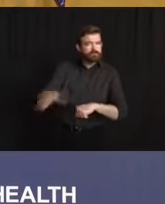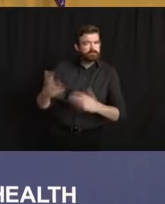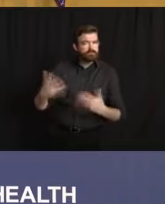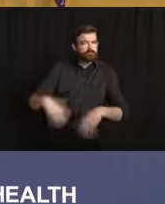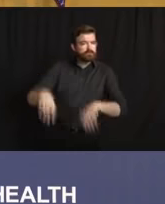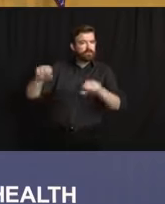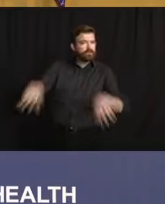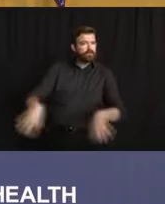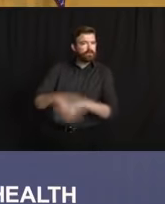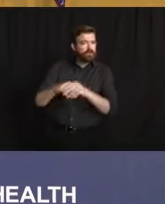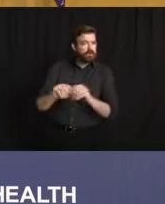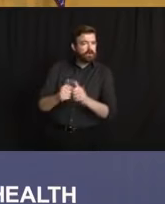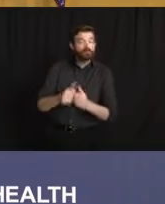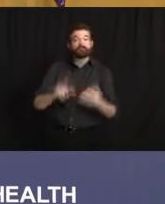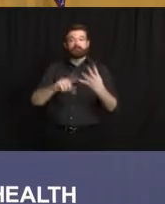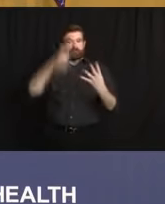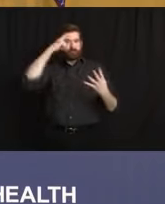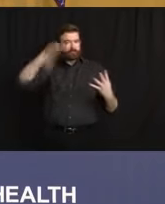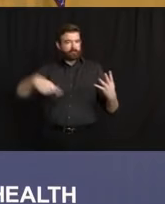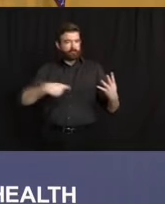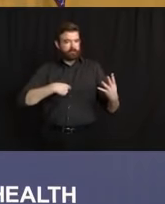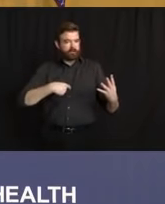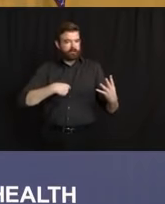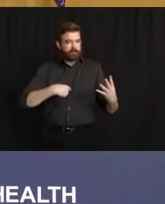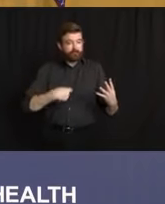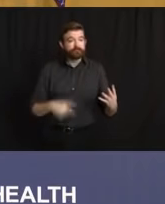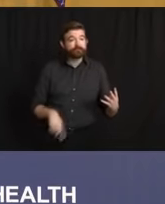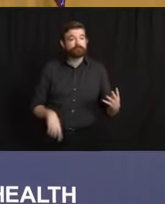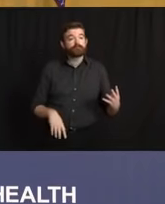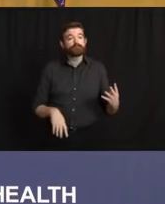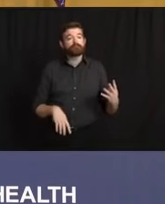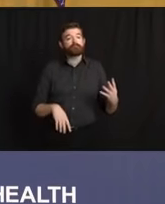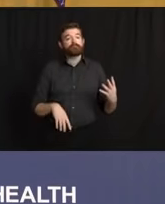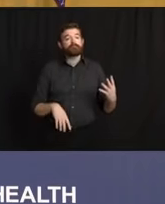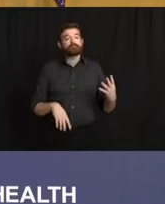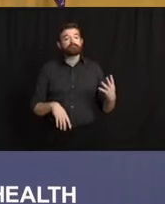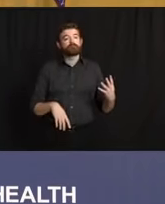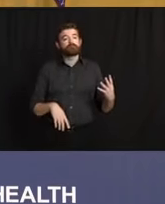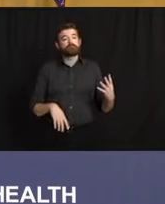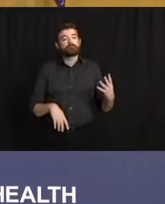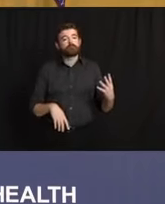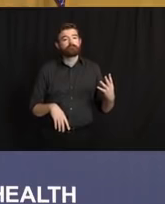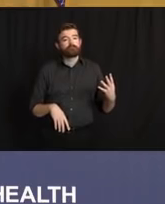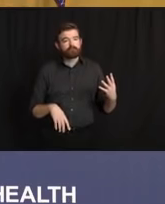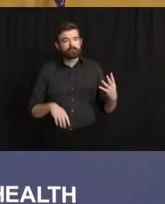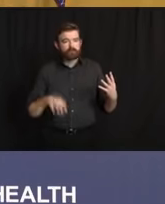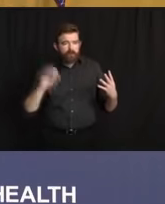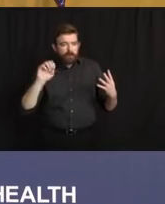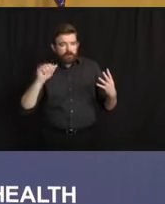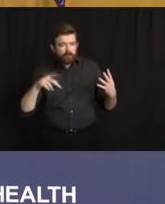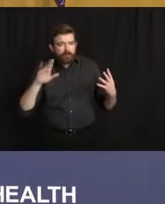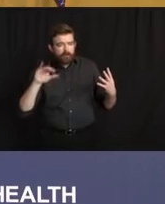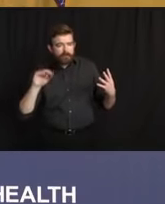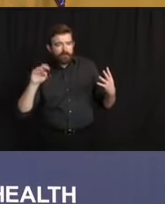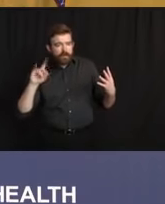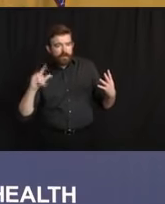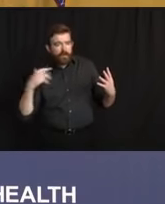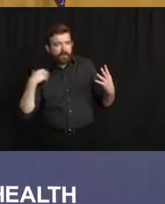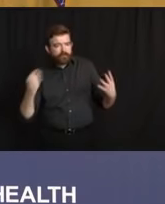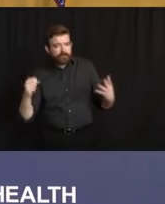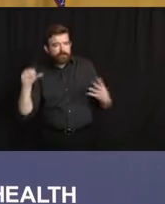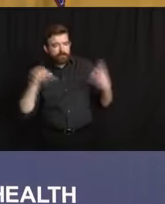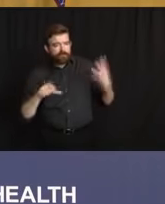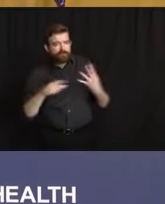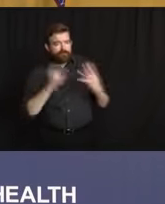AAUP Biomedical and Health Sciences Union at Rutgers has been on the front lines helping with COVID-19 data and research, but has been working without a contract for nearly